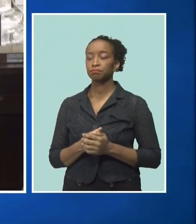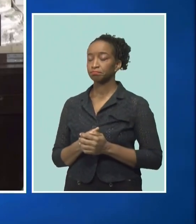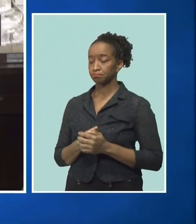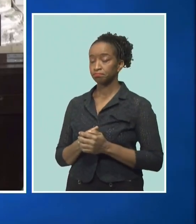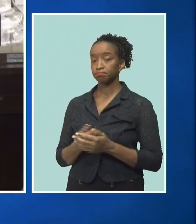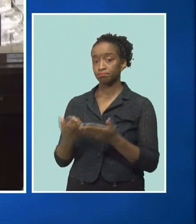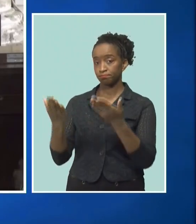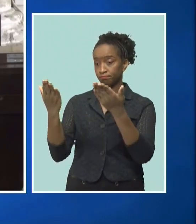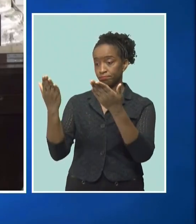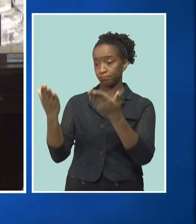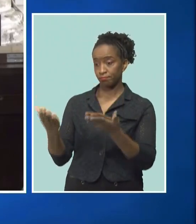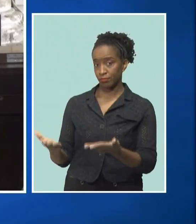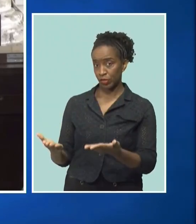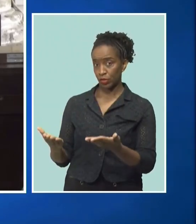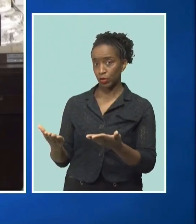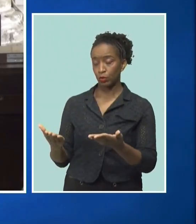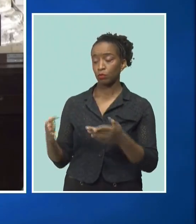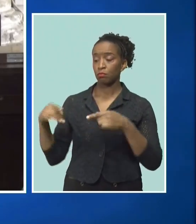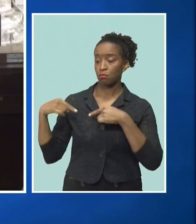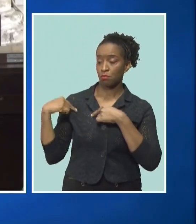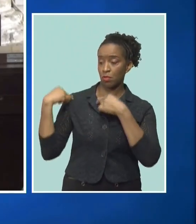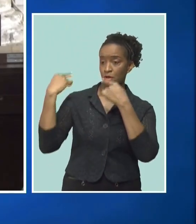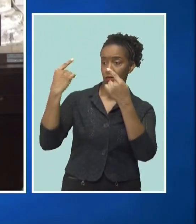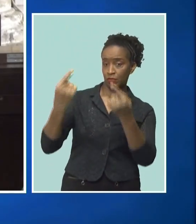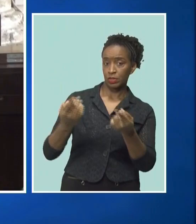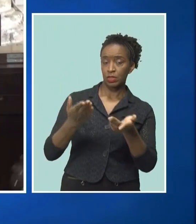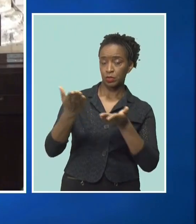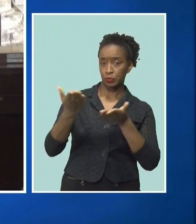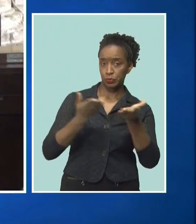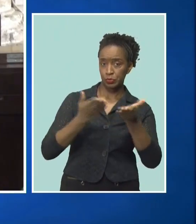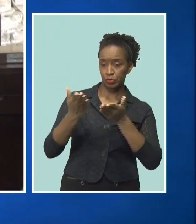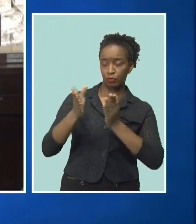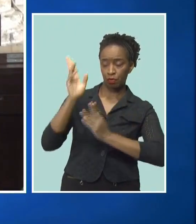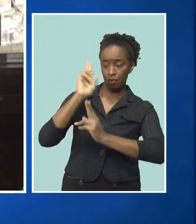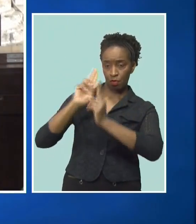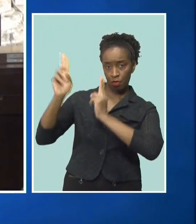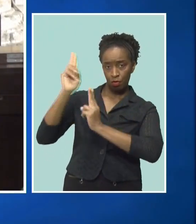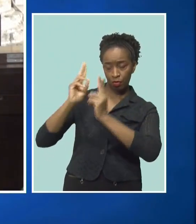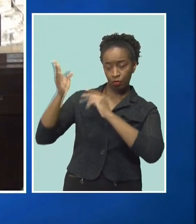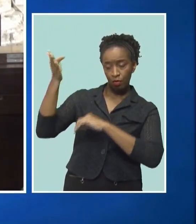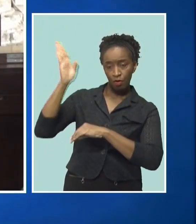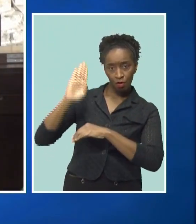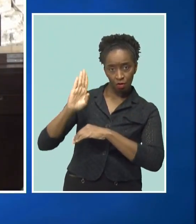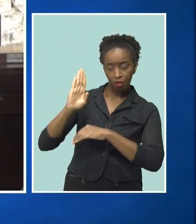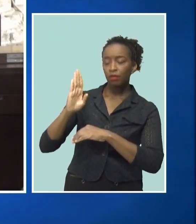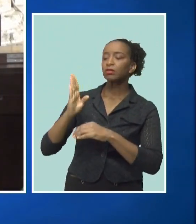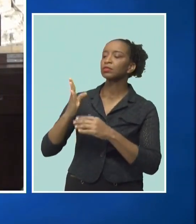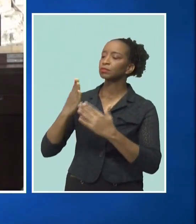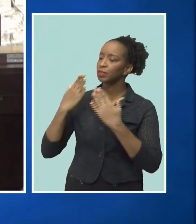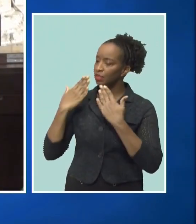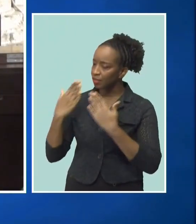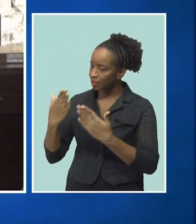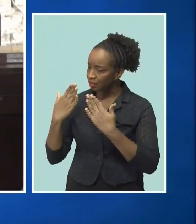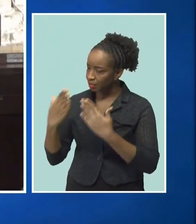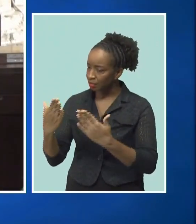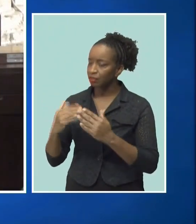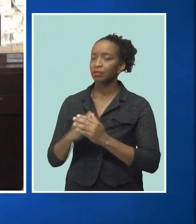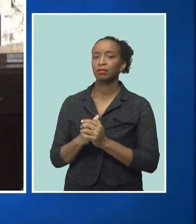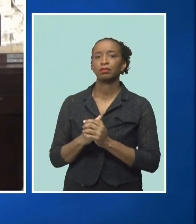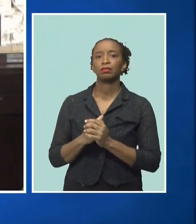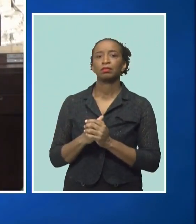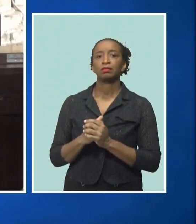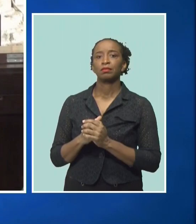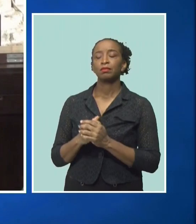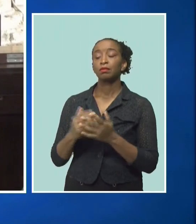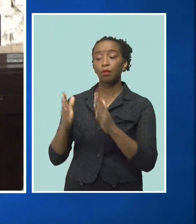your excellent service to the glory of God, and we wish you the very best as you go